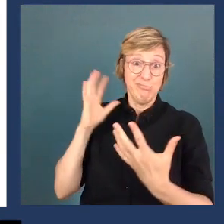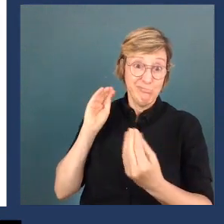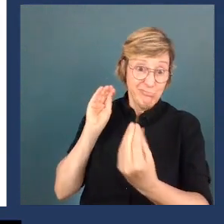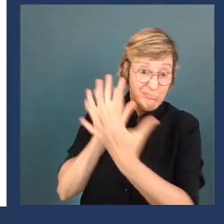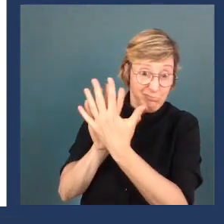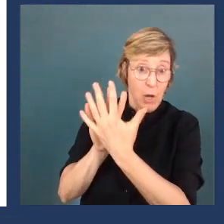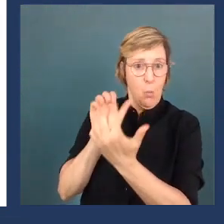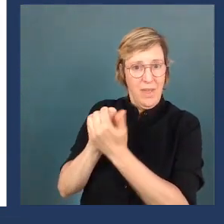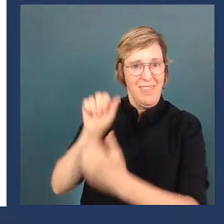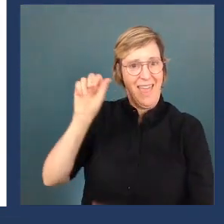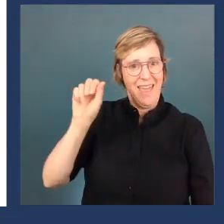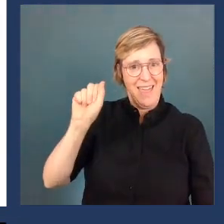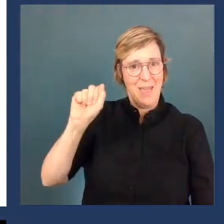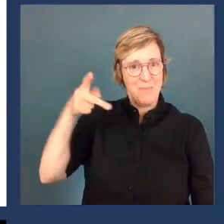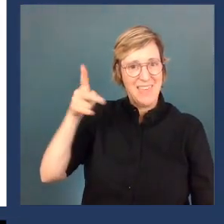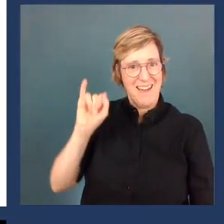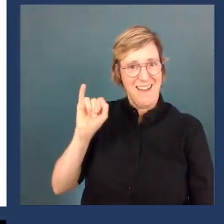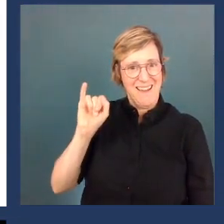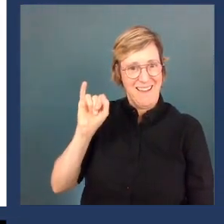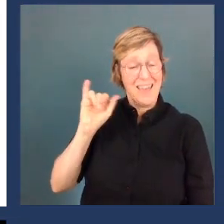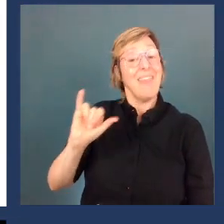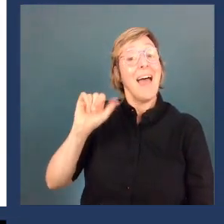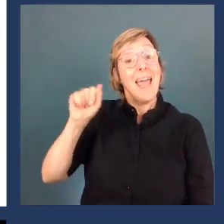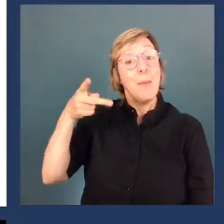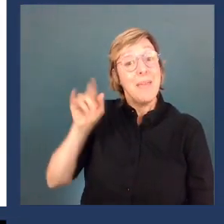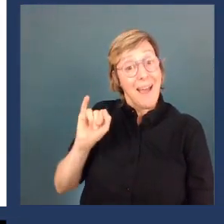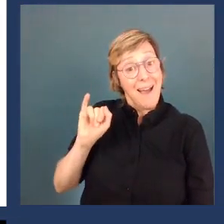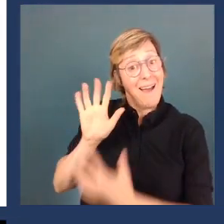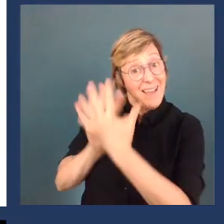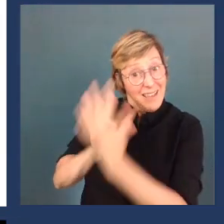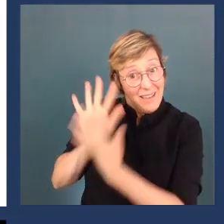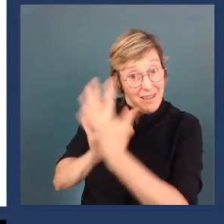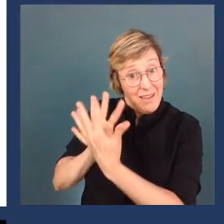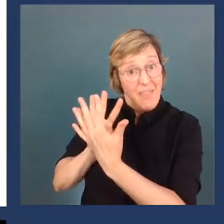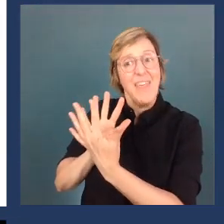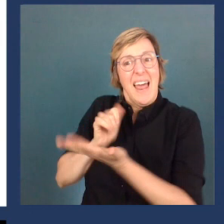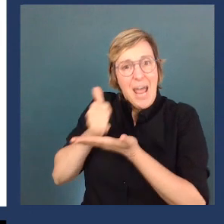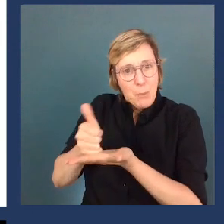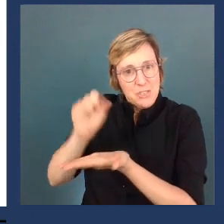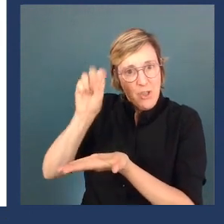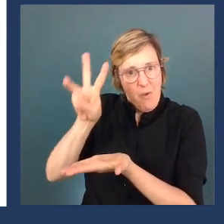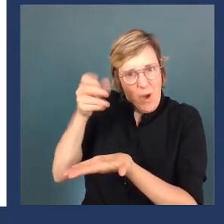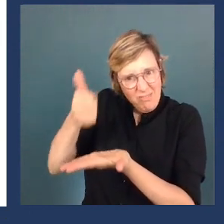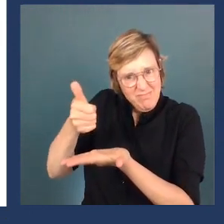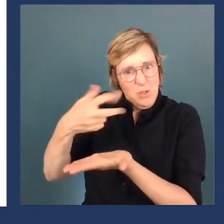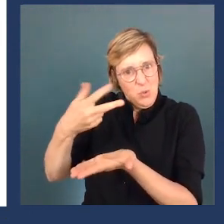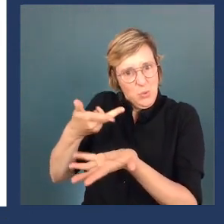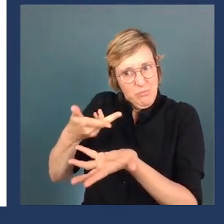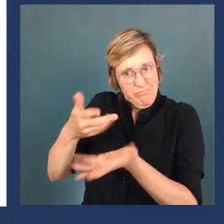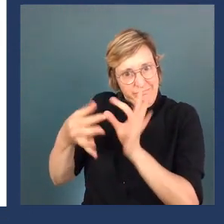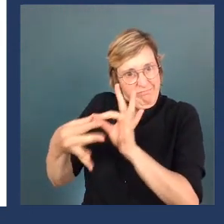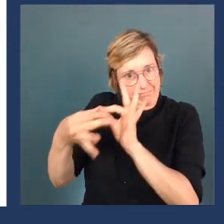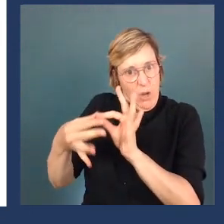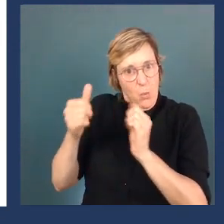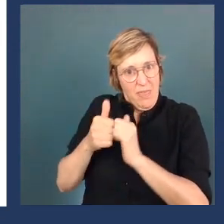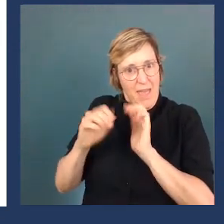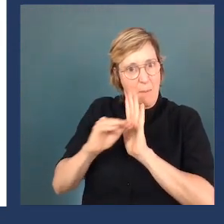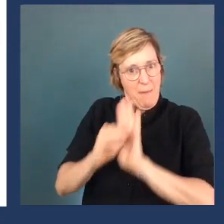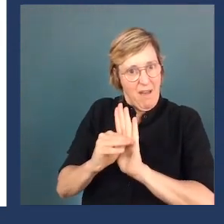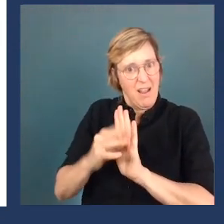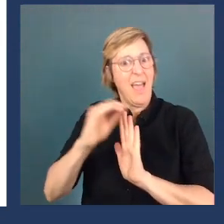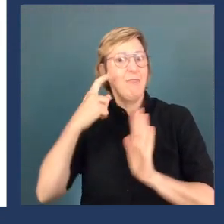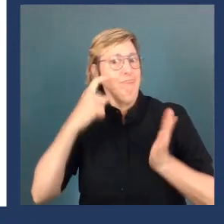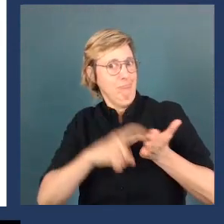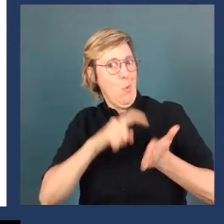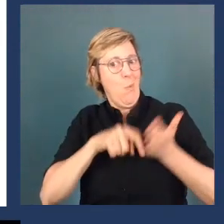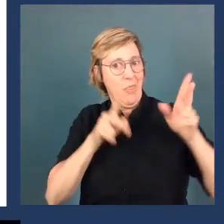API is basically what now helps your software to interact with this model and to get the predictions based on what the person is saying. So for